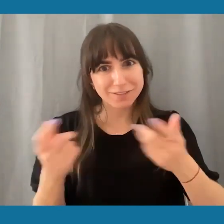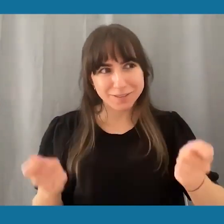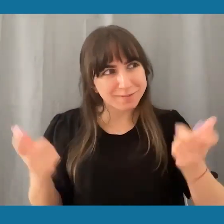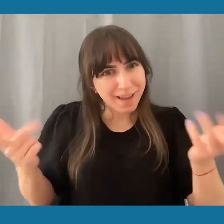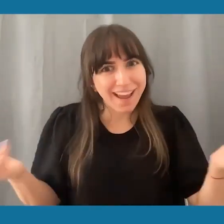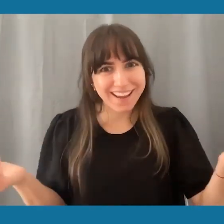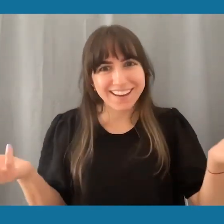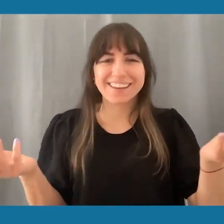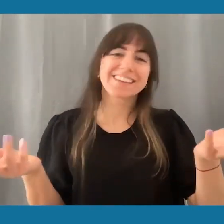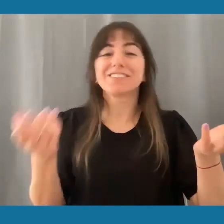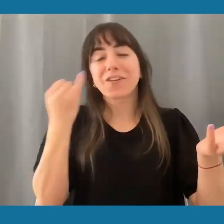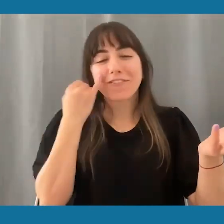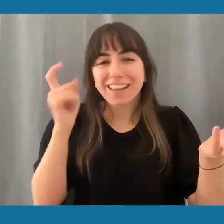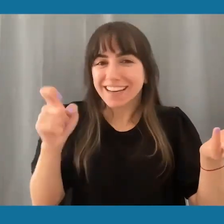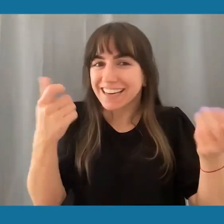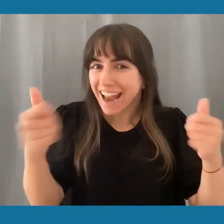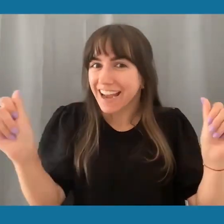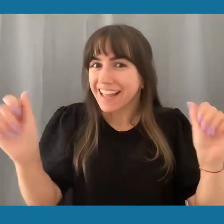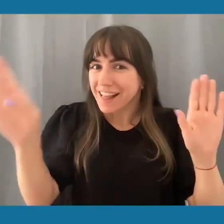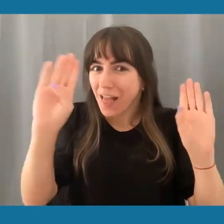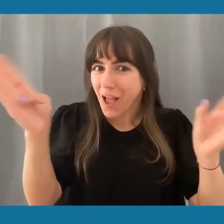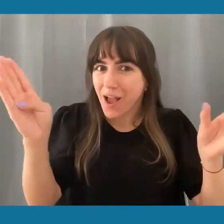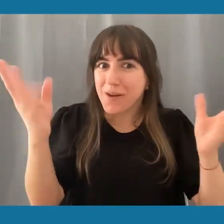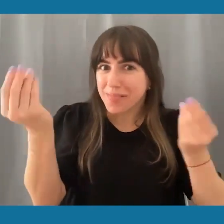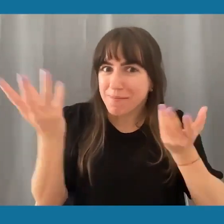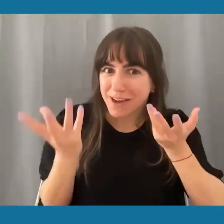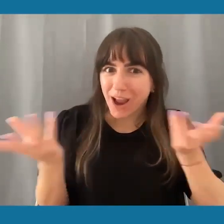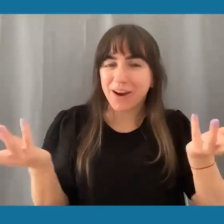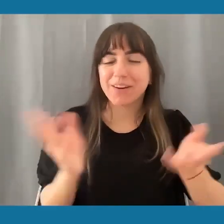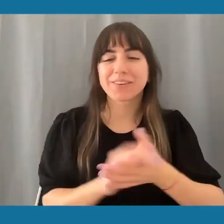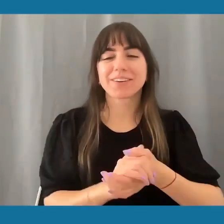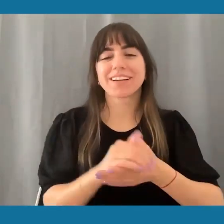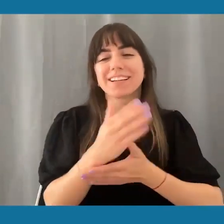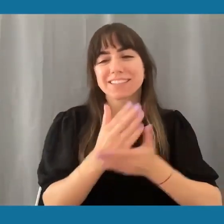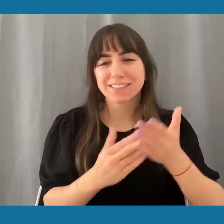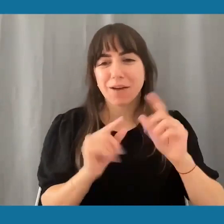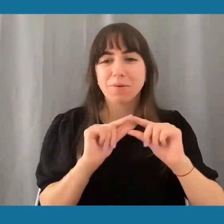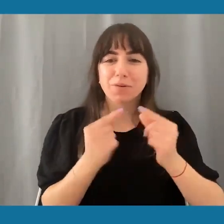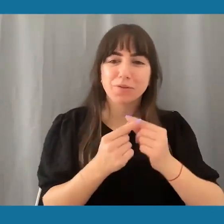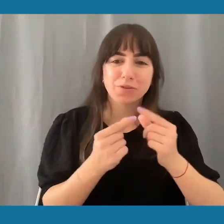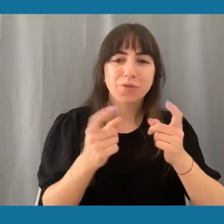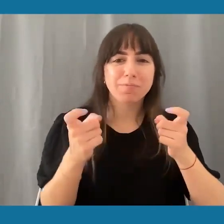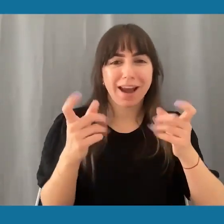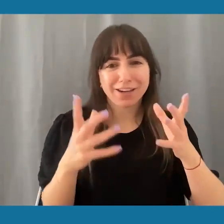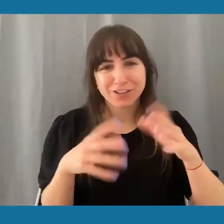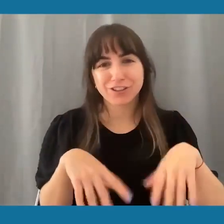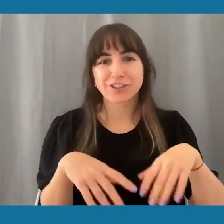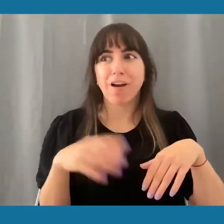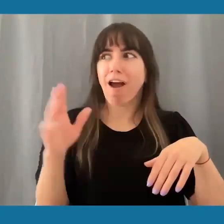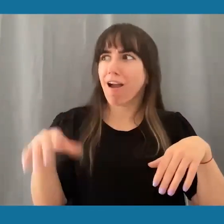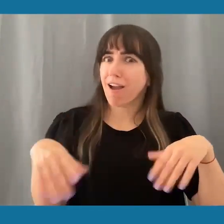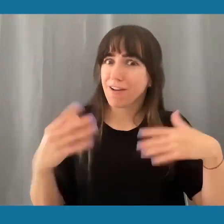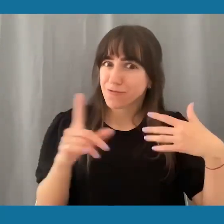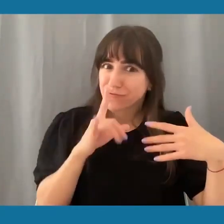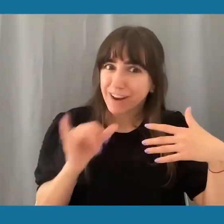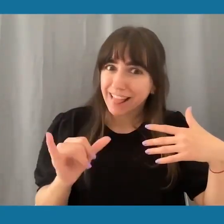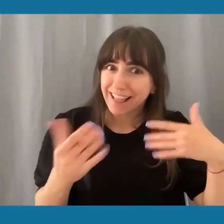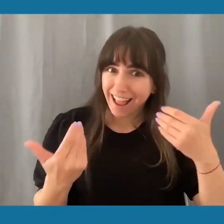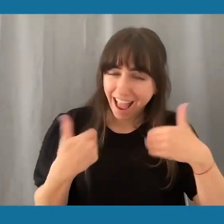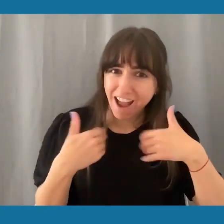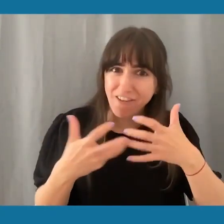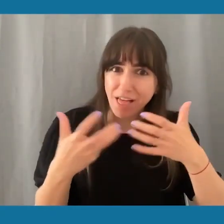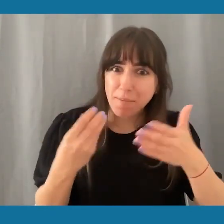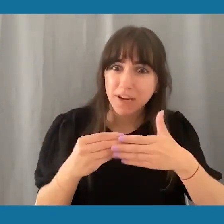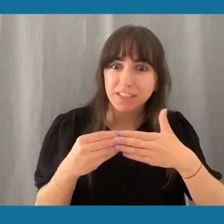managers were like, really? They have that much? Oh, well, I know it. And this one has this and this one has that need. And I said, well, look, every